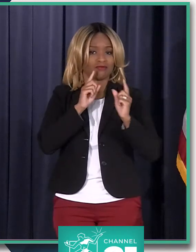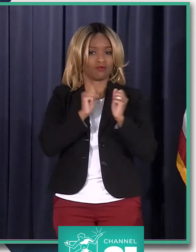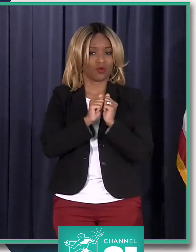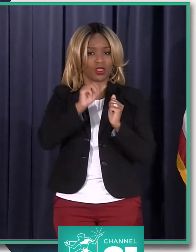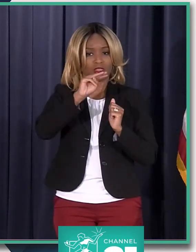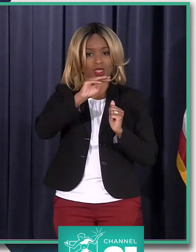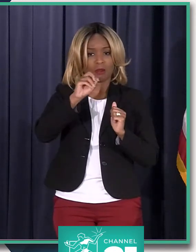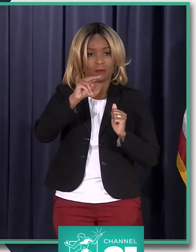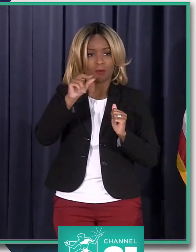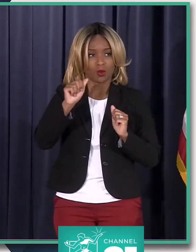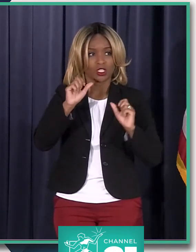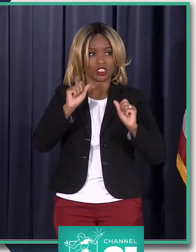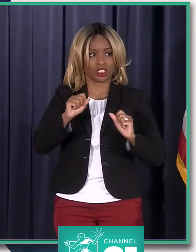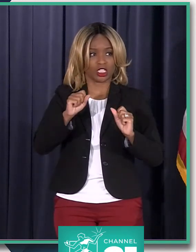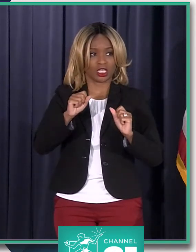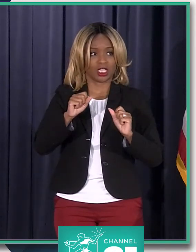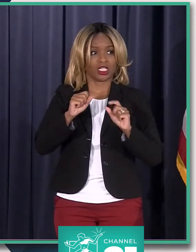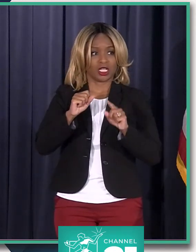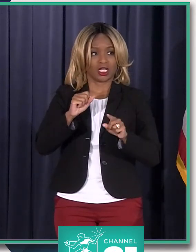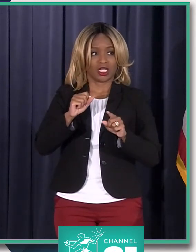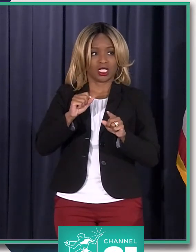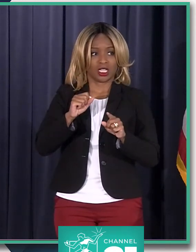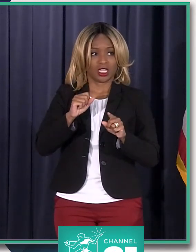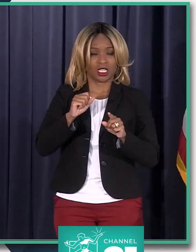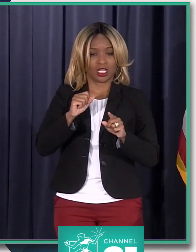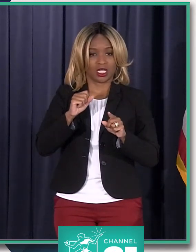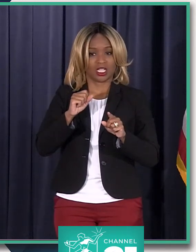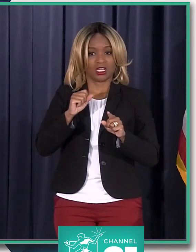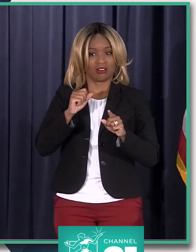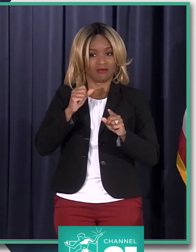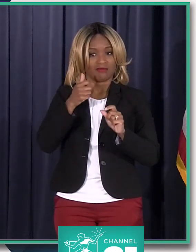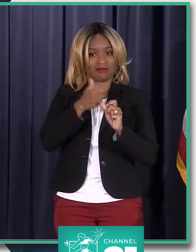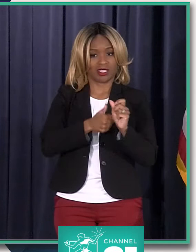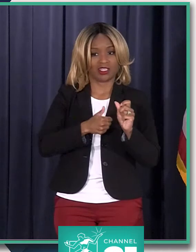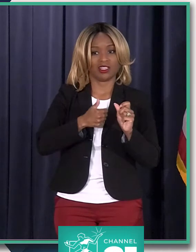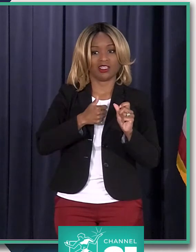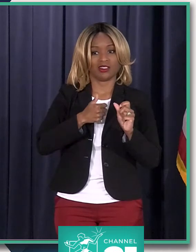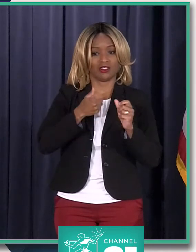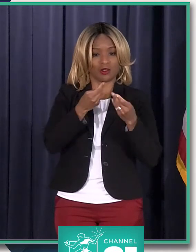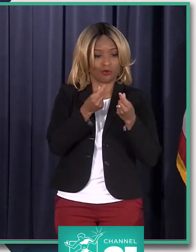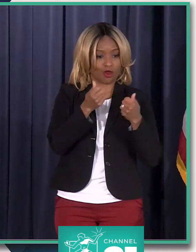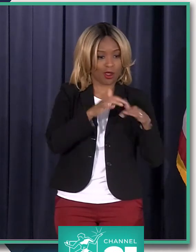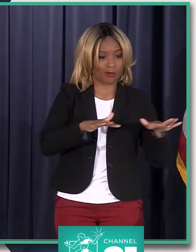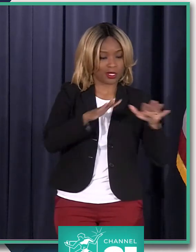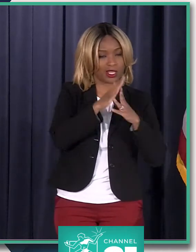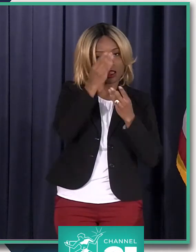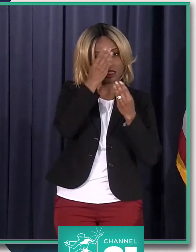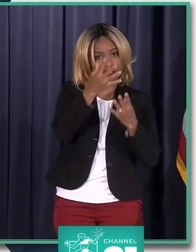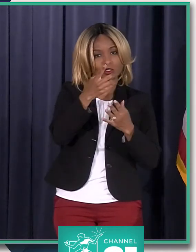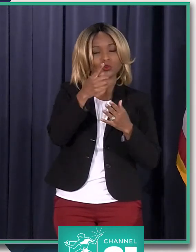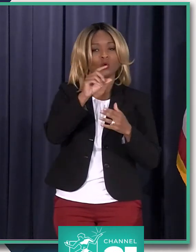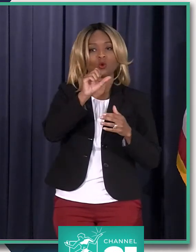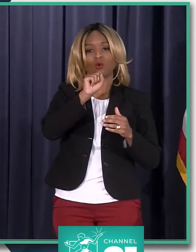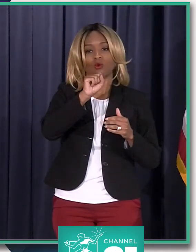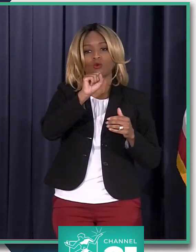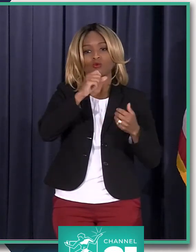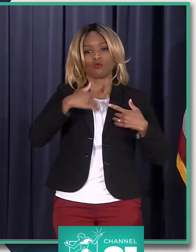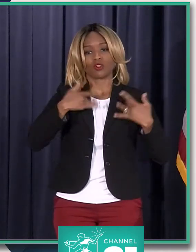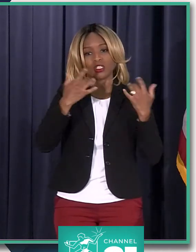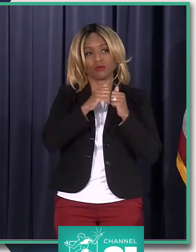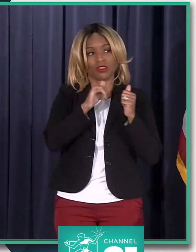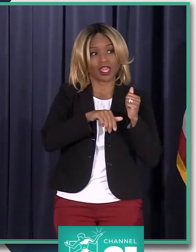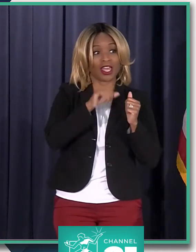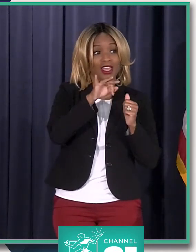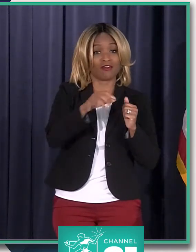take you through property by property, each one of them, and let you know what the status is. And if you hear